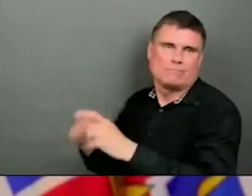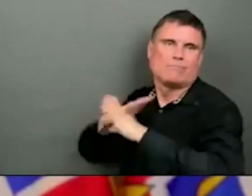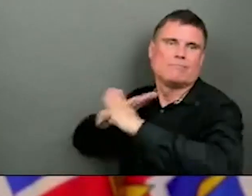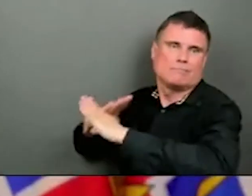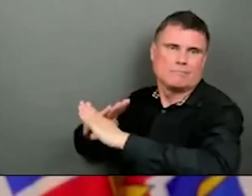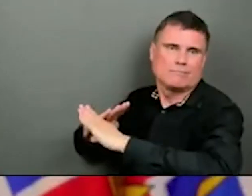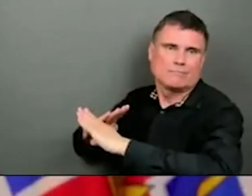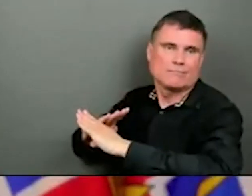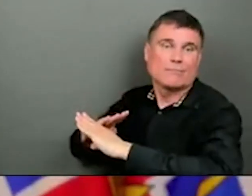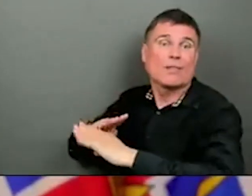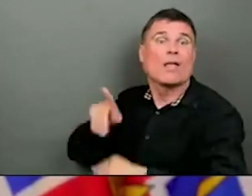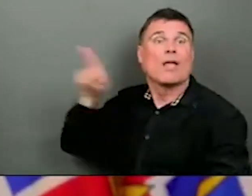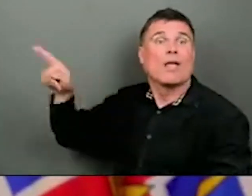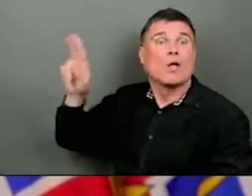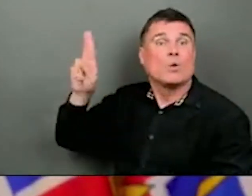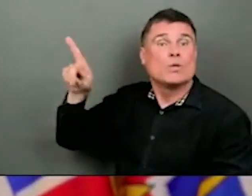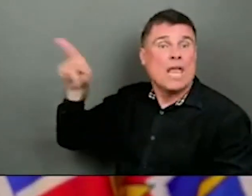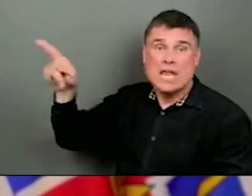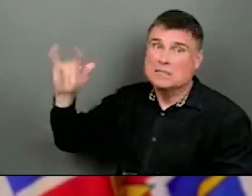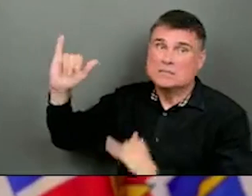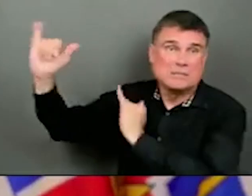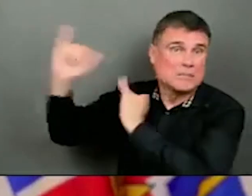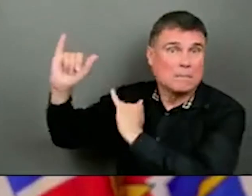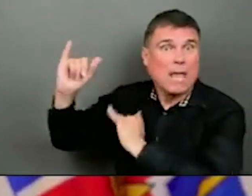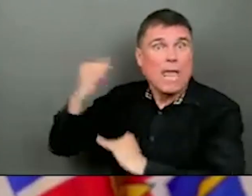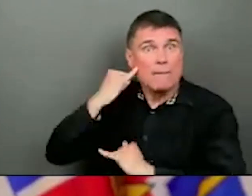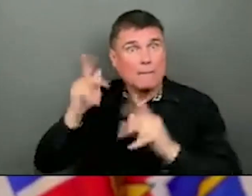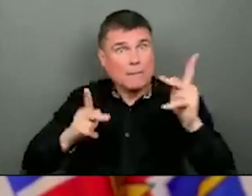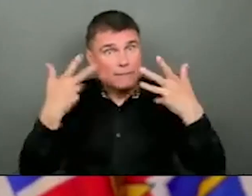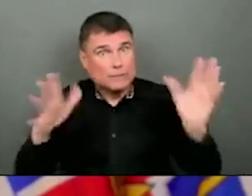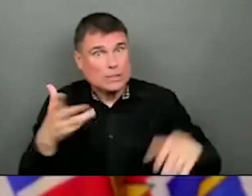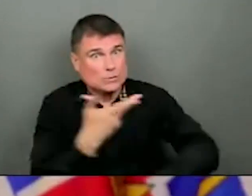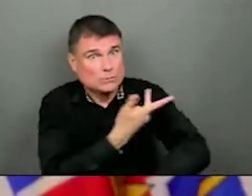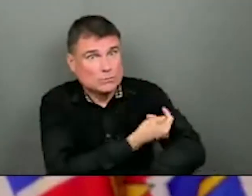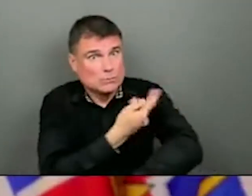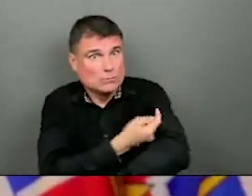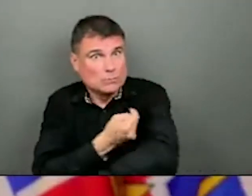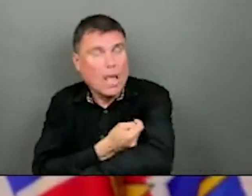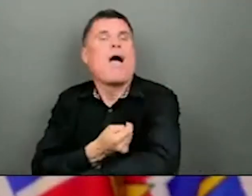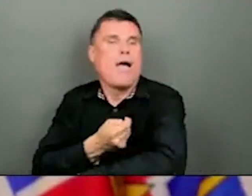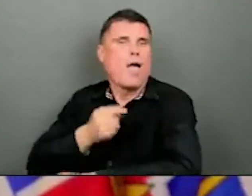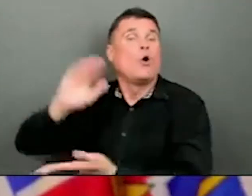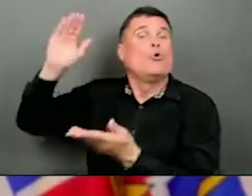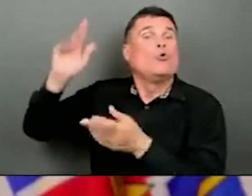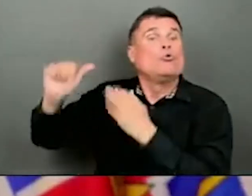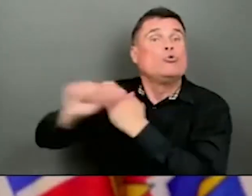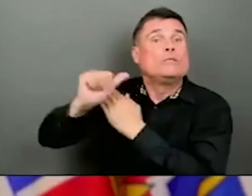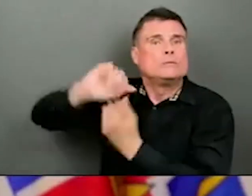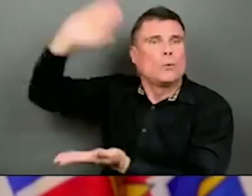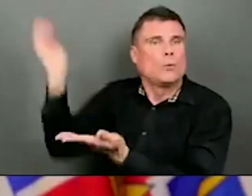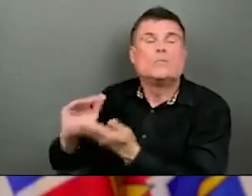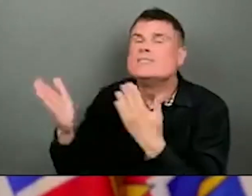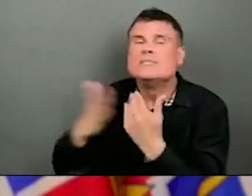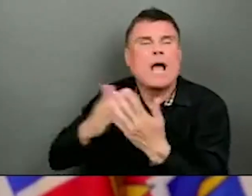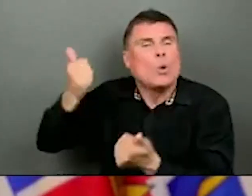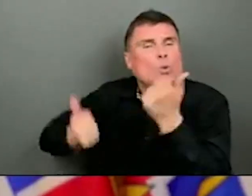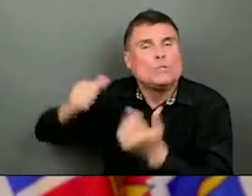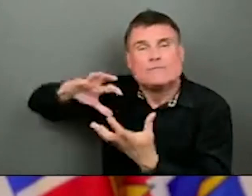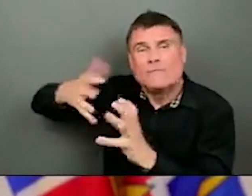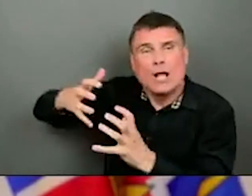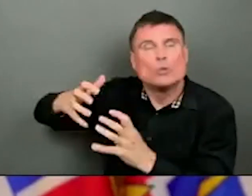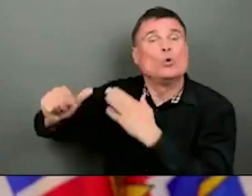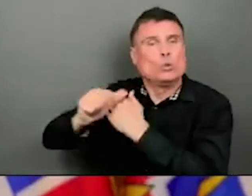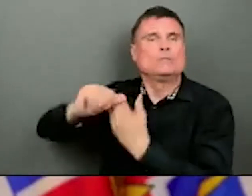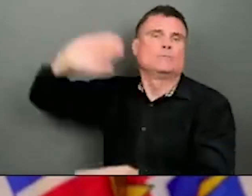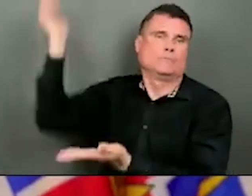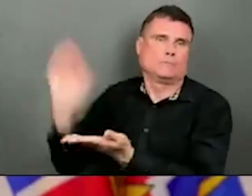where immunization reduces your risk no matter what strain of the virus you're exposed to. So those are the things